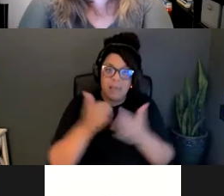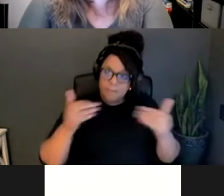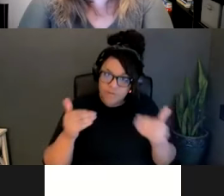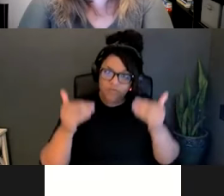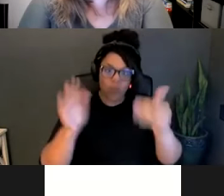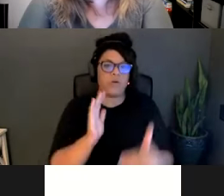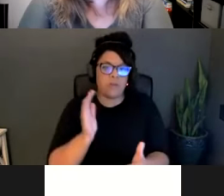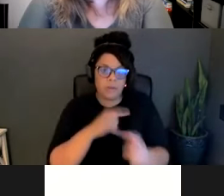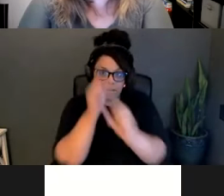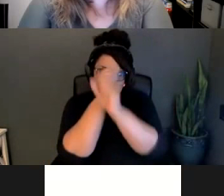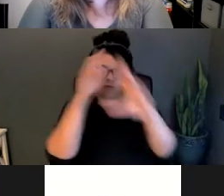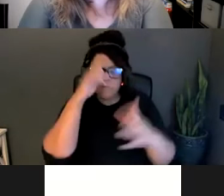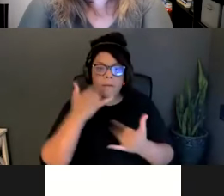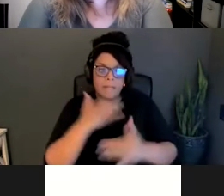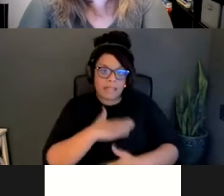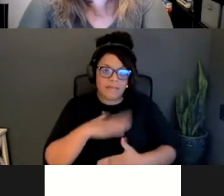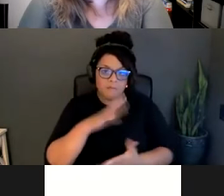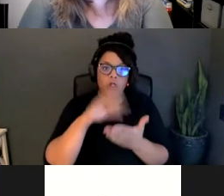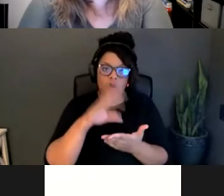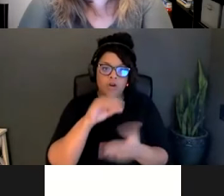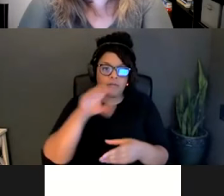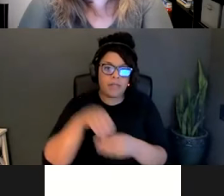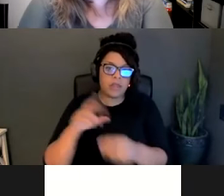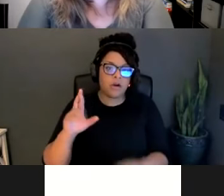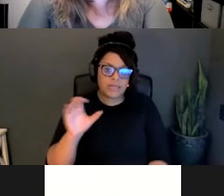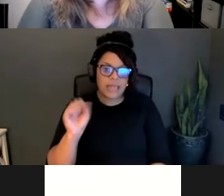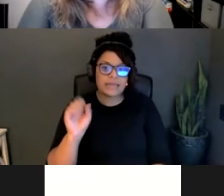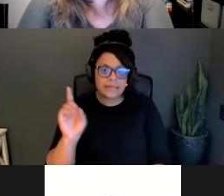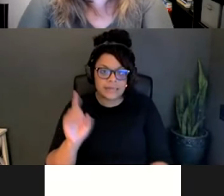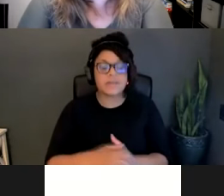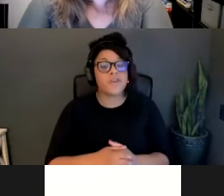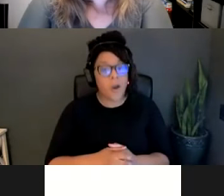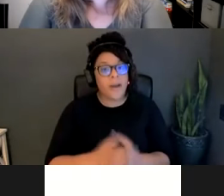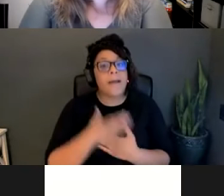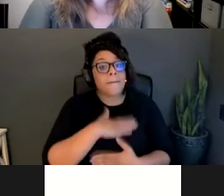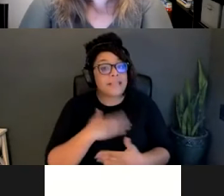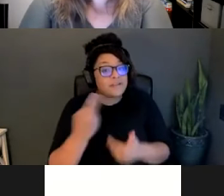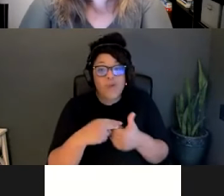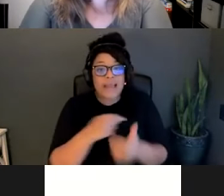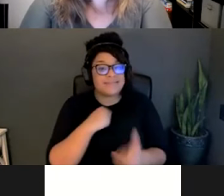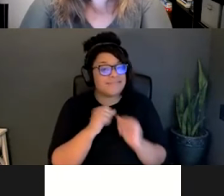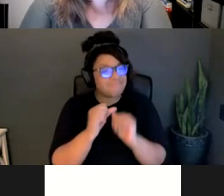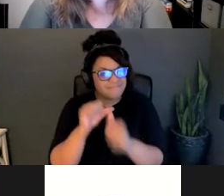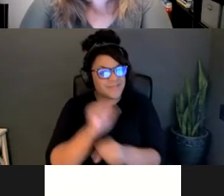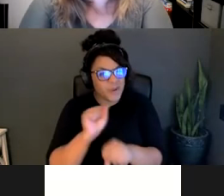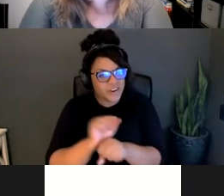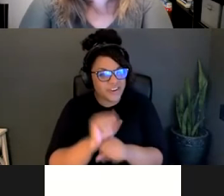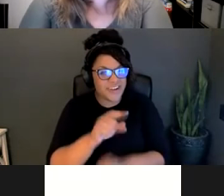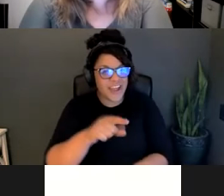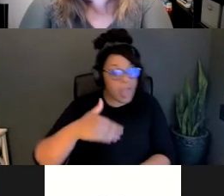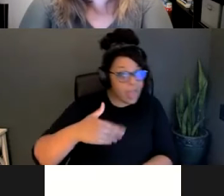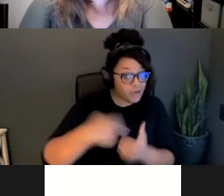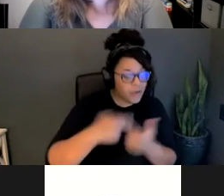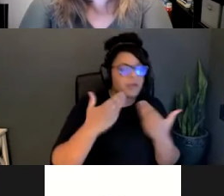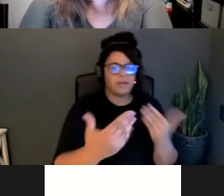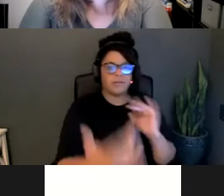vision for playful learning in the Rochester City School District. And so please join us in this work. If you haven't already, reach